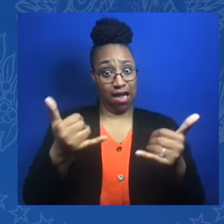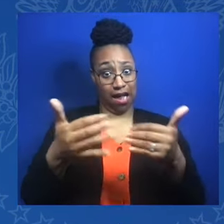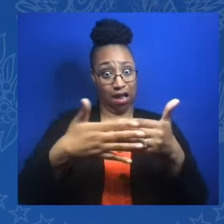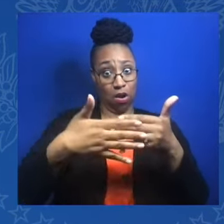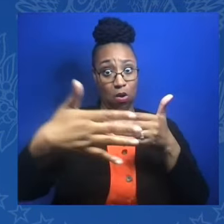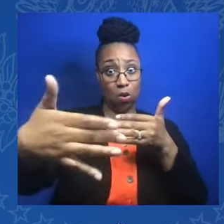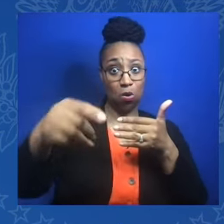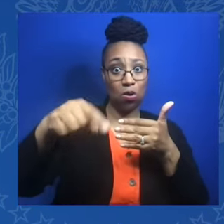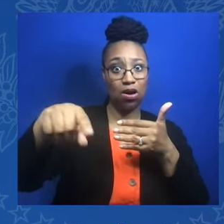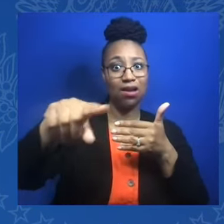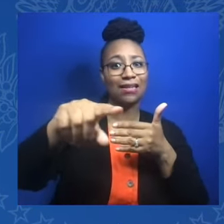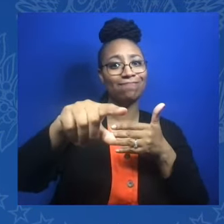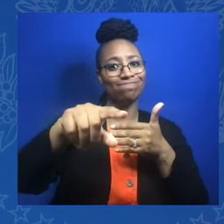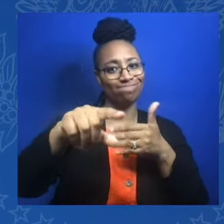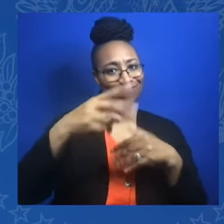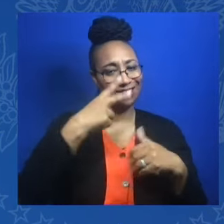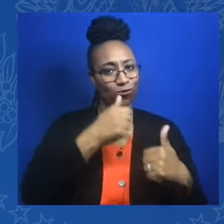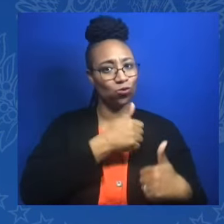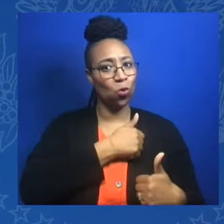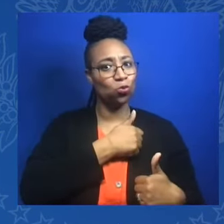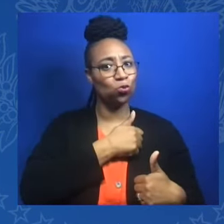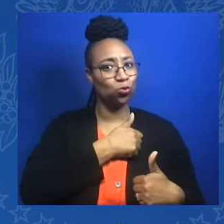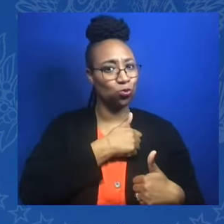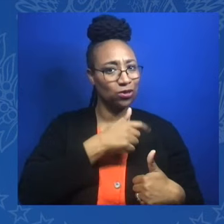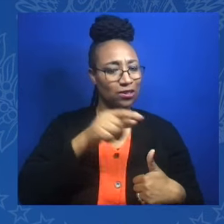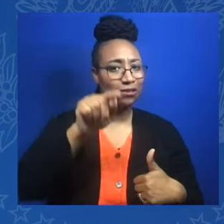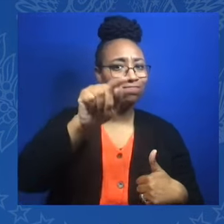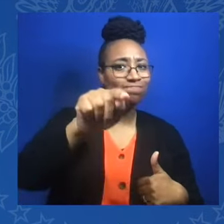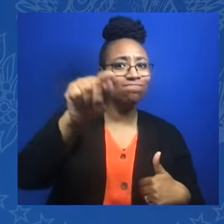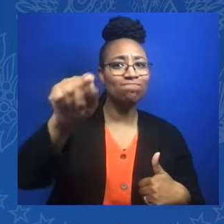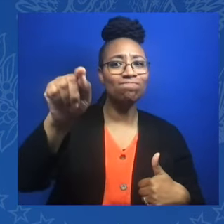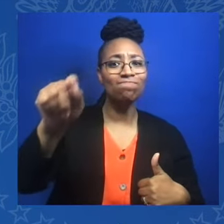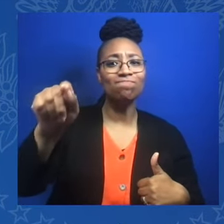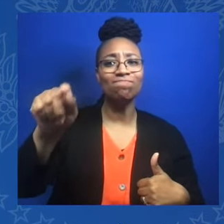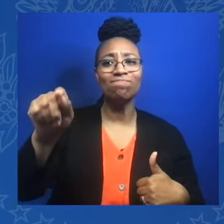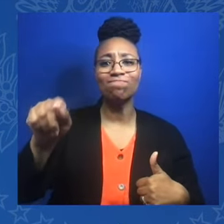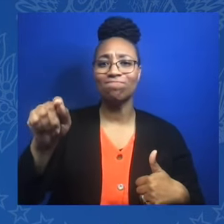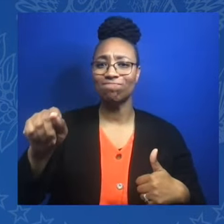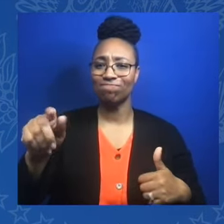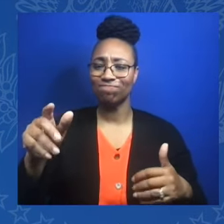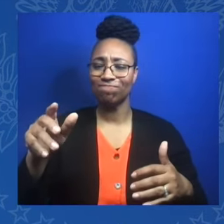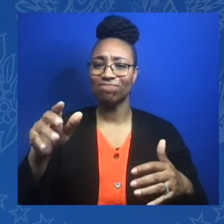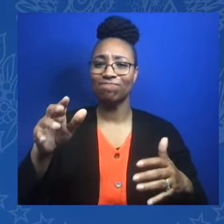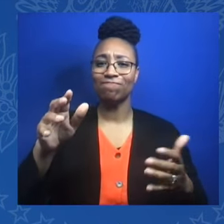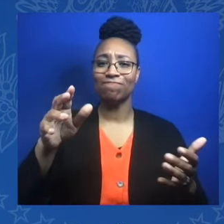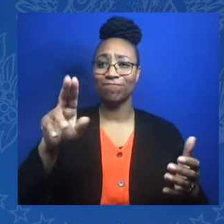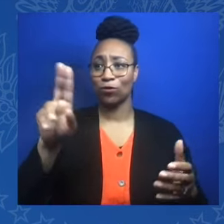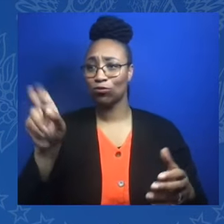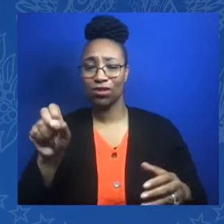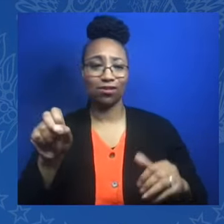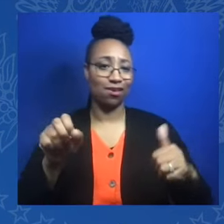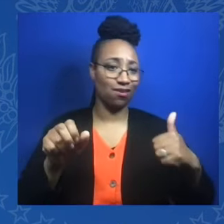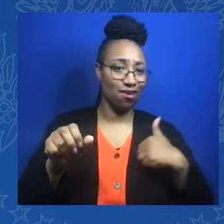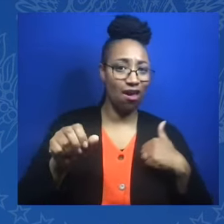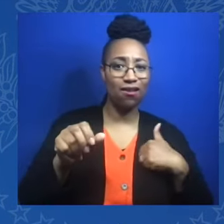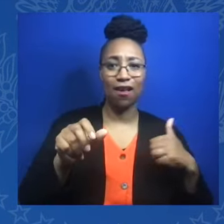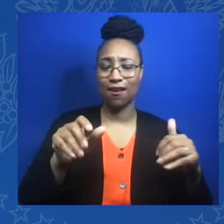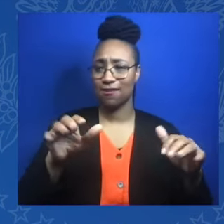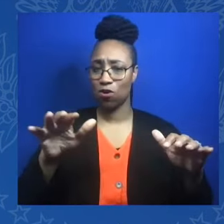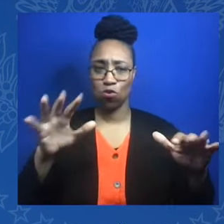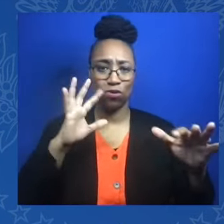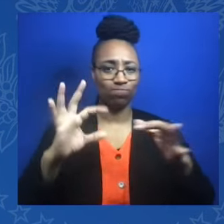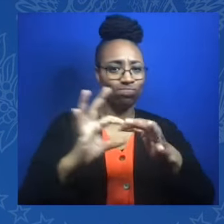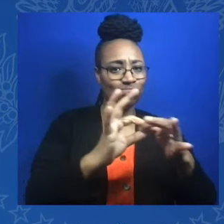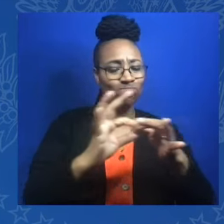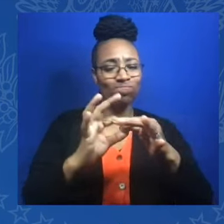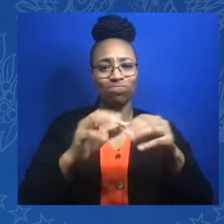War has now returned to Europe. As you well know, Mr. President, Canada will